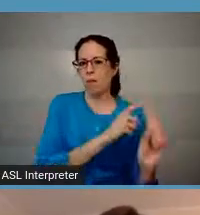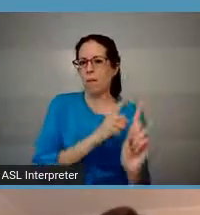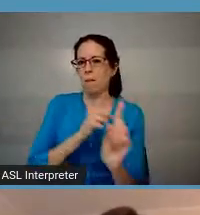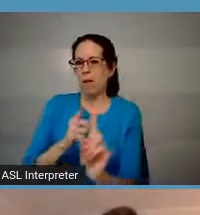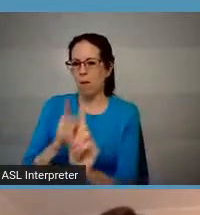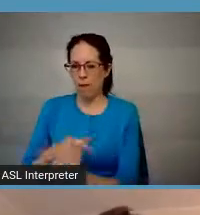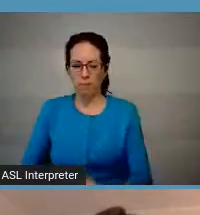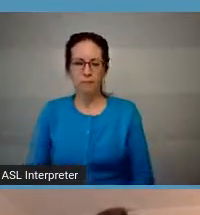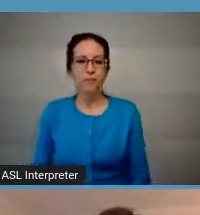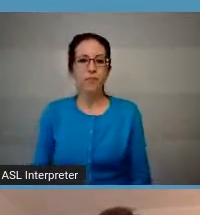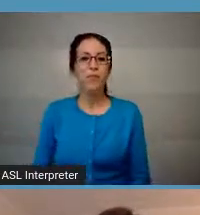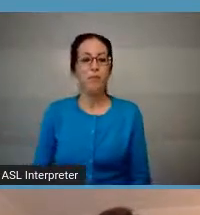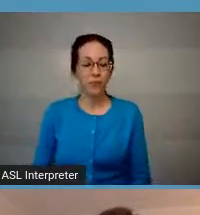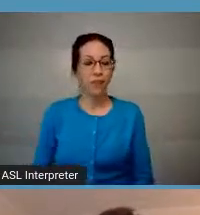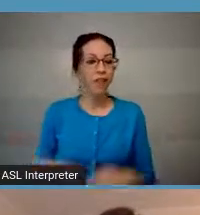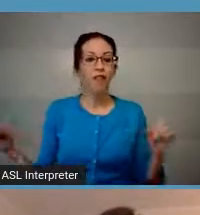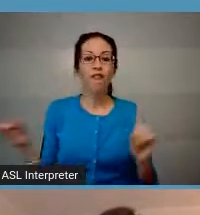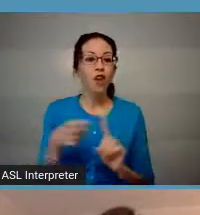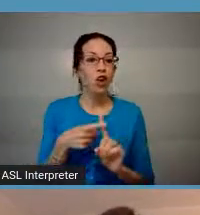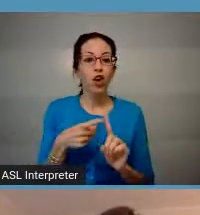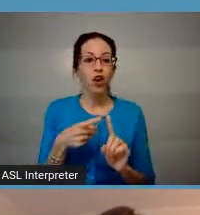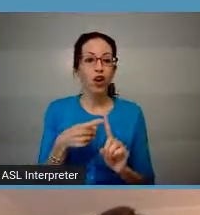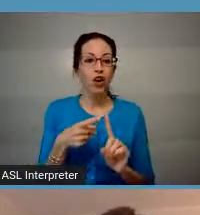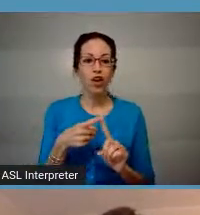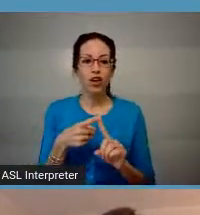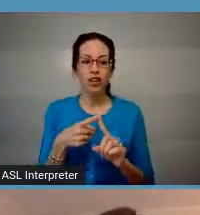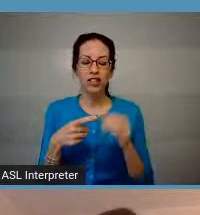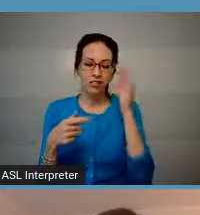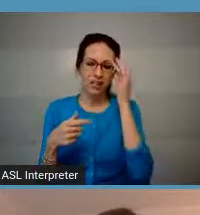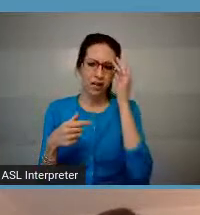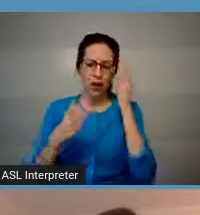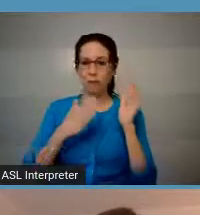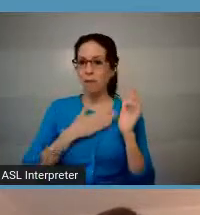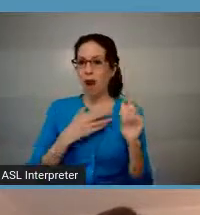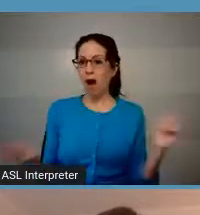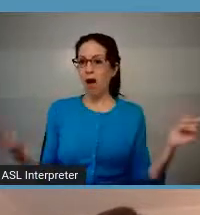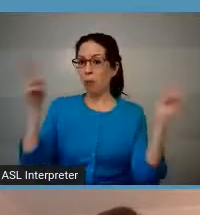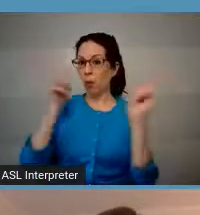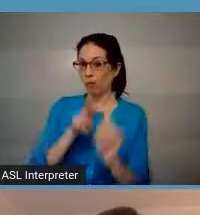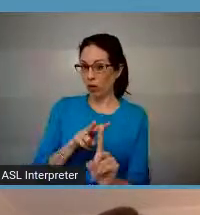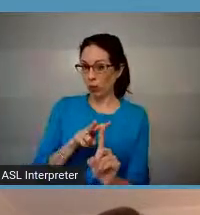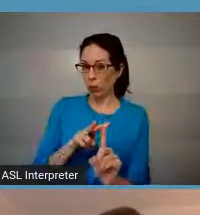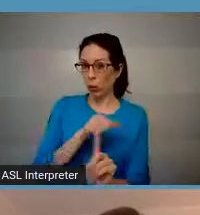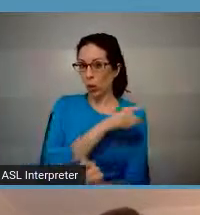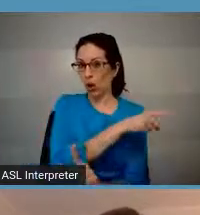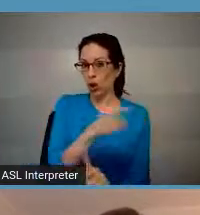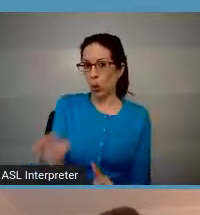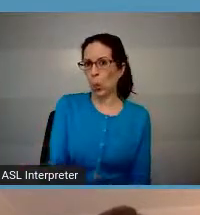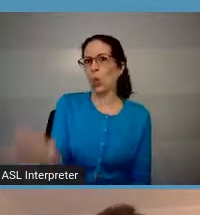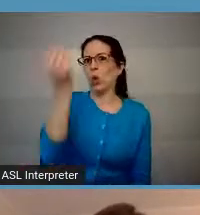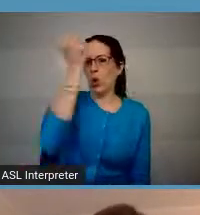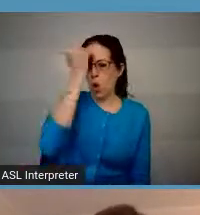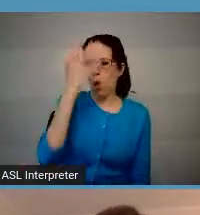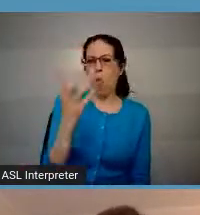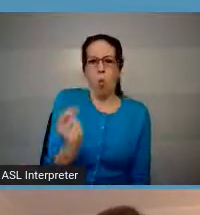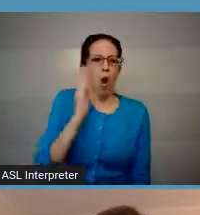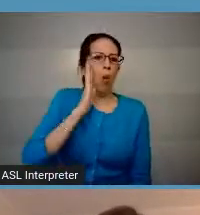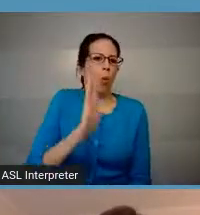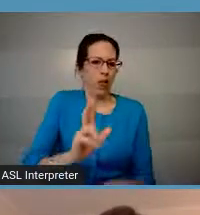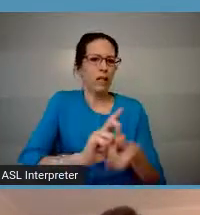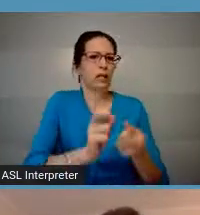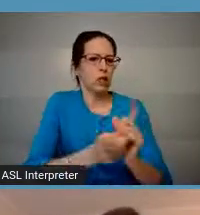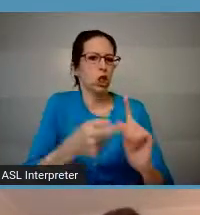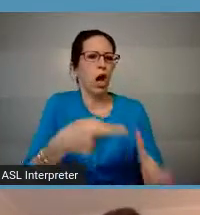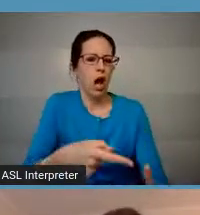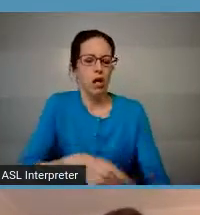slide. First of all, I am starting from the point of view that you know what you're digitizing, why you're digitizing, and